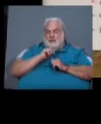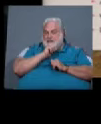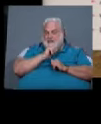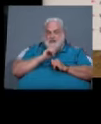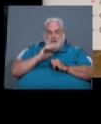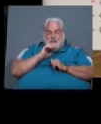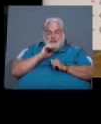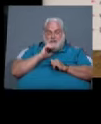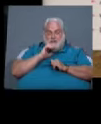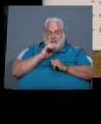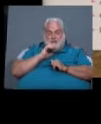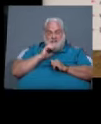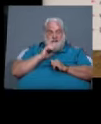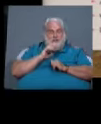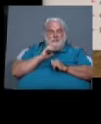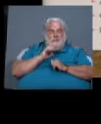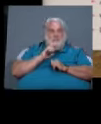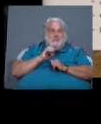housing.